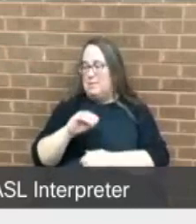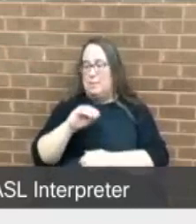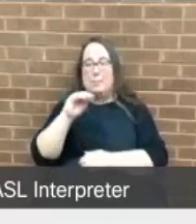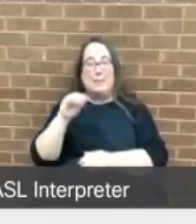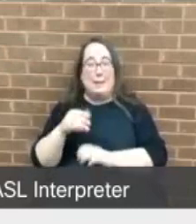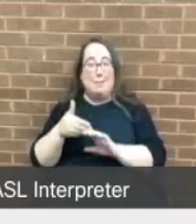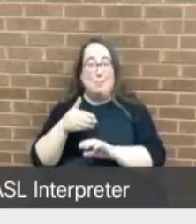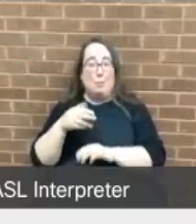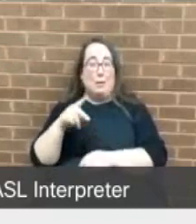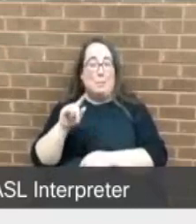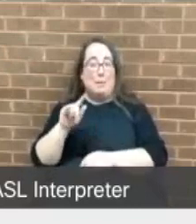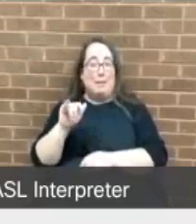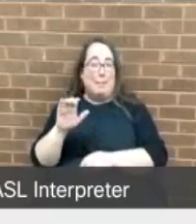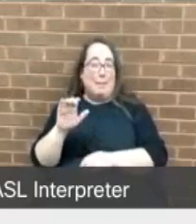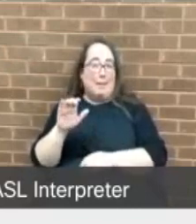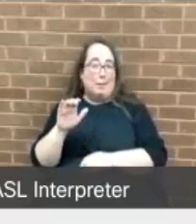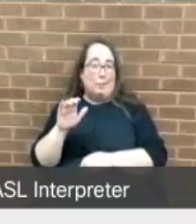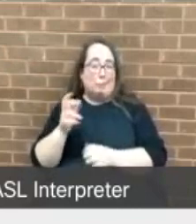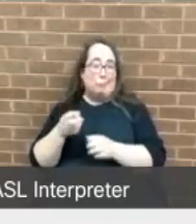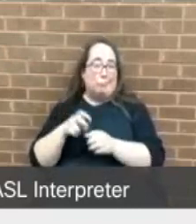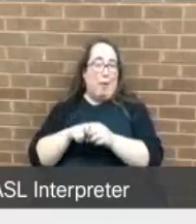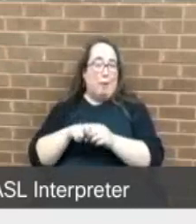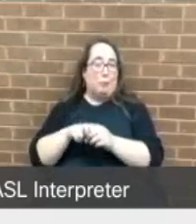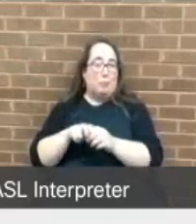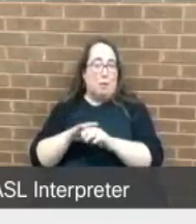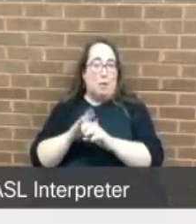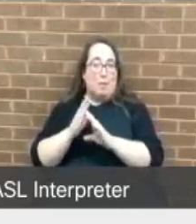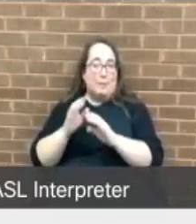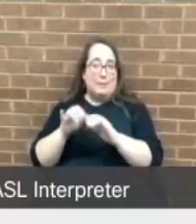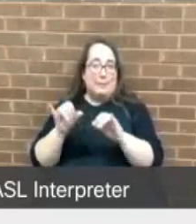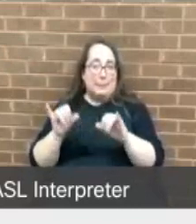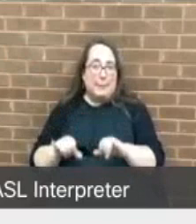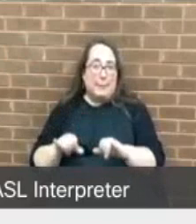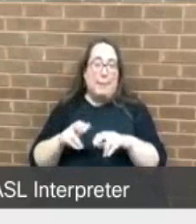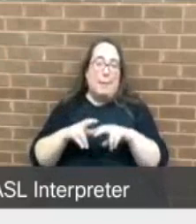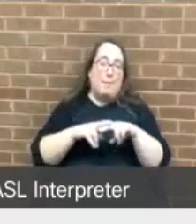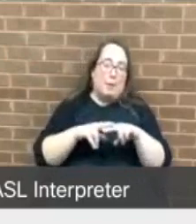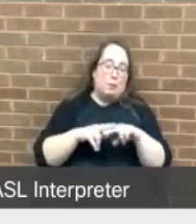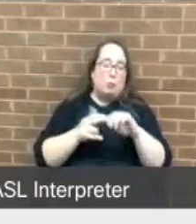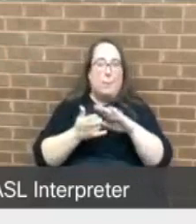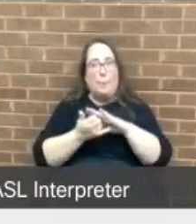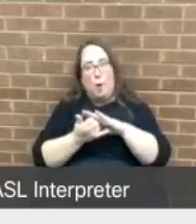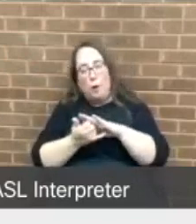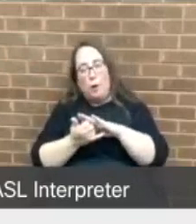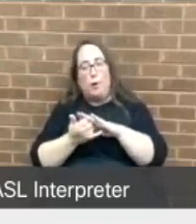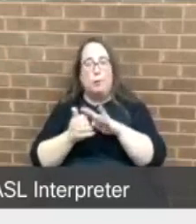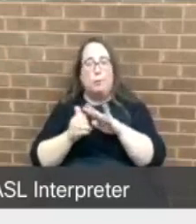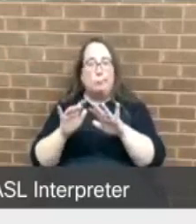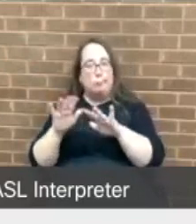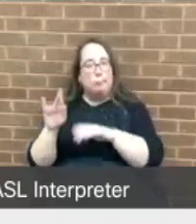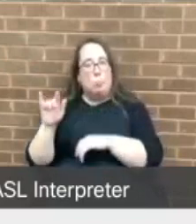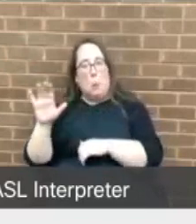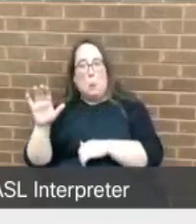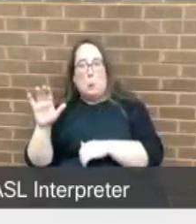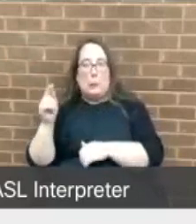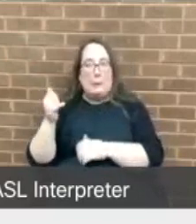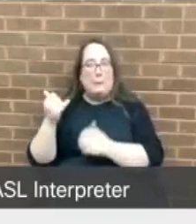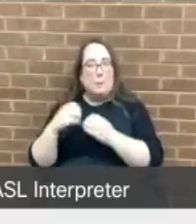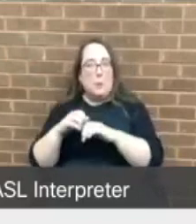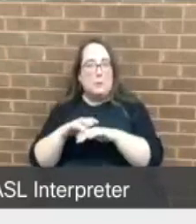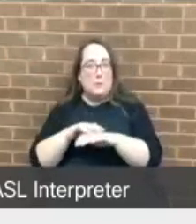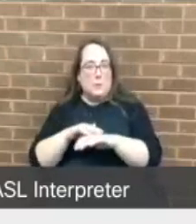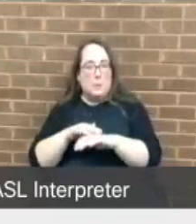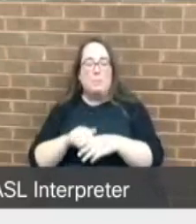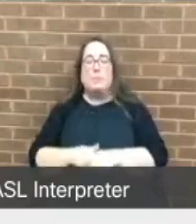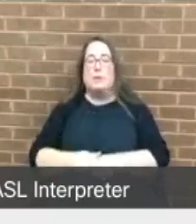of pre-pandemic ridership on our core bus system, while the other modes of light rail and metro and MART continue to kind of recover a little bit slower.